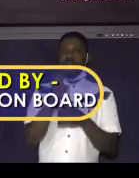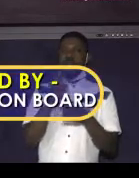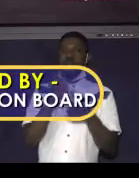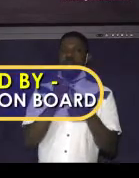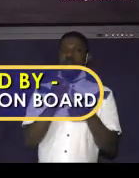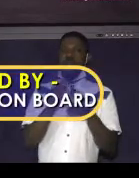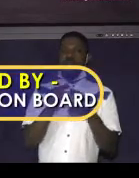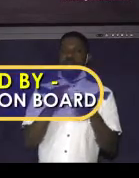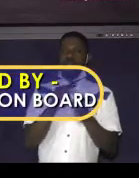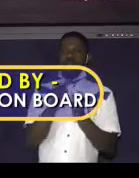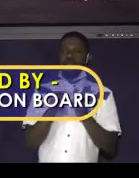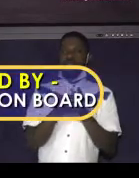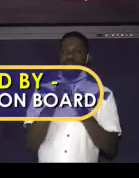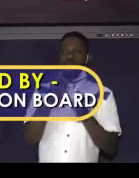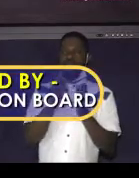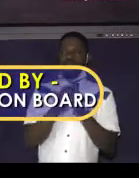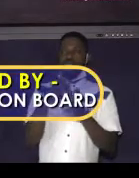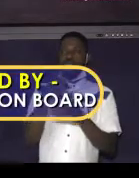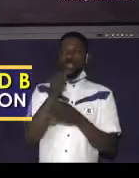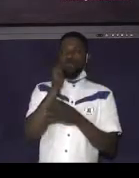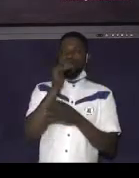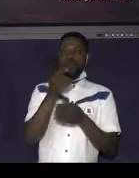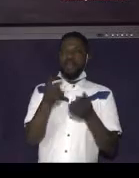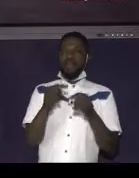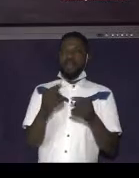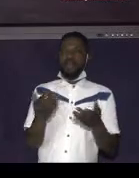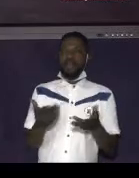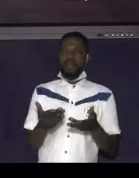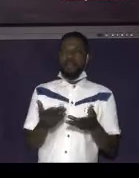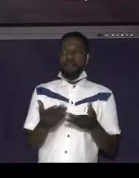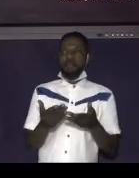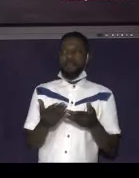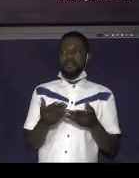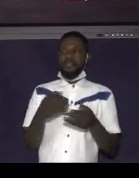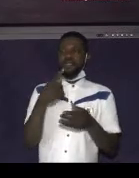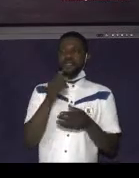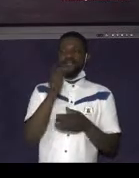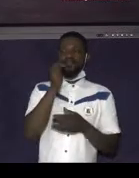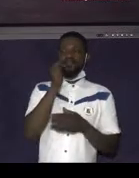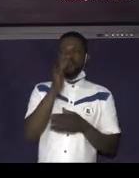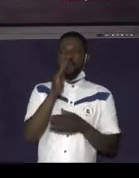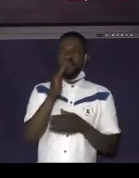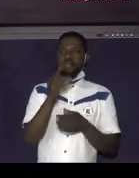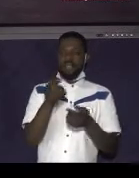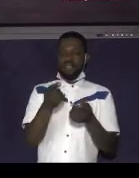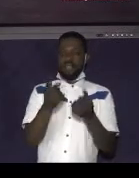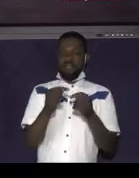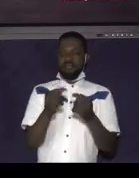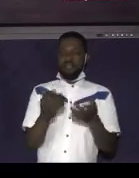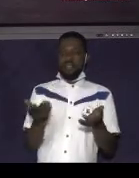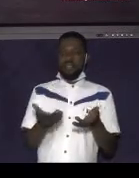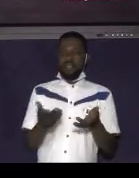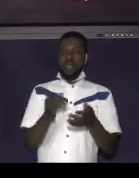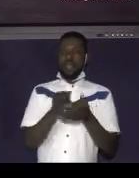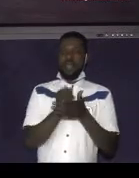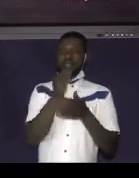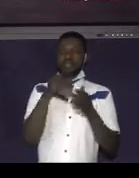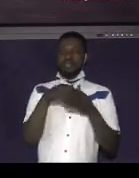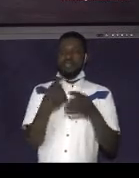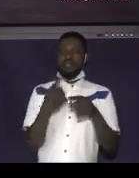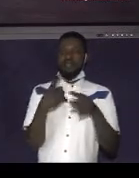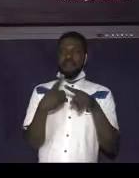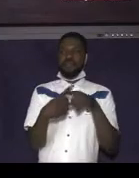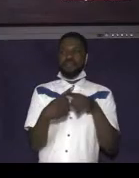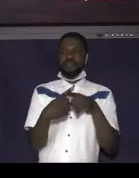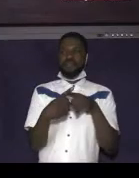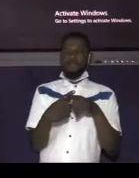example, the woman came here. The woman came here. That is in the positive